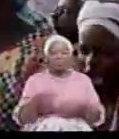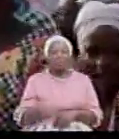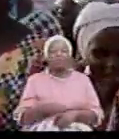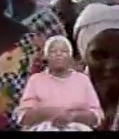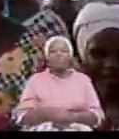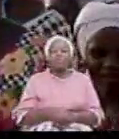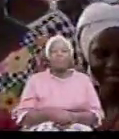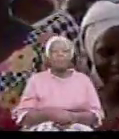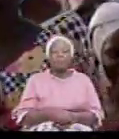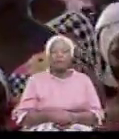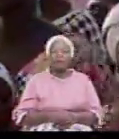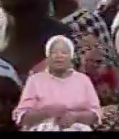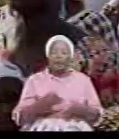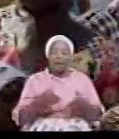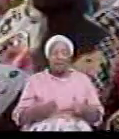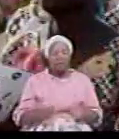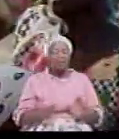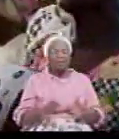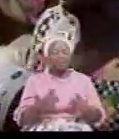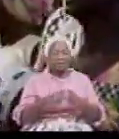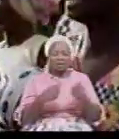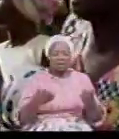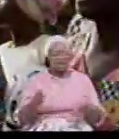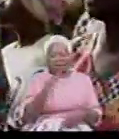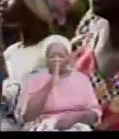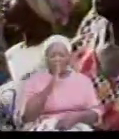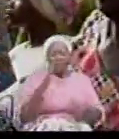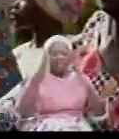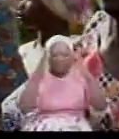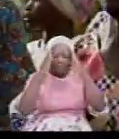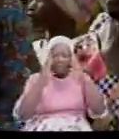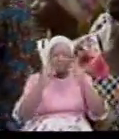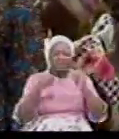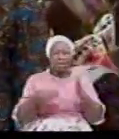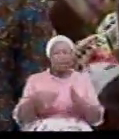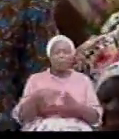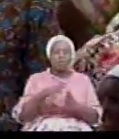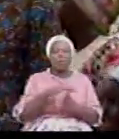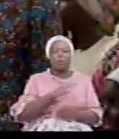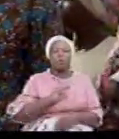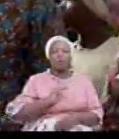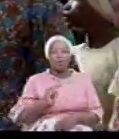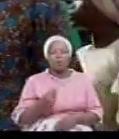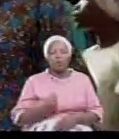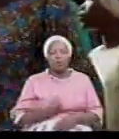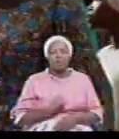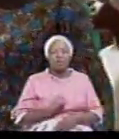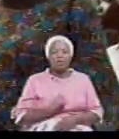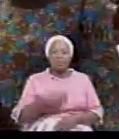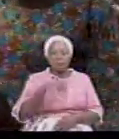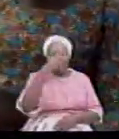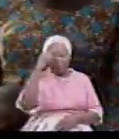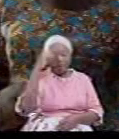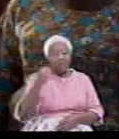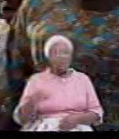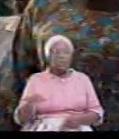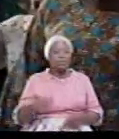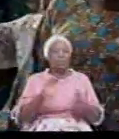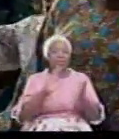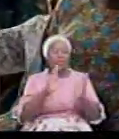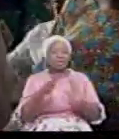Wonderful things to behold. Because of the presence of the Spirit of God. Because of the presence of the Spirit of